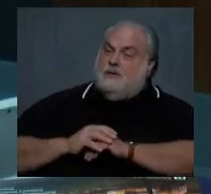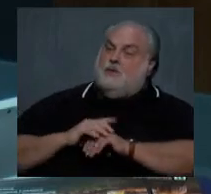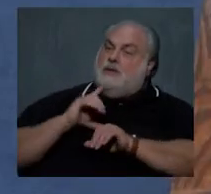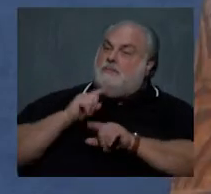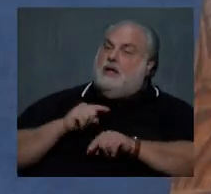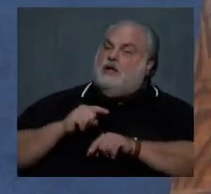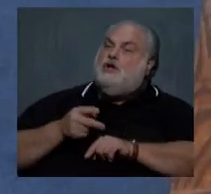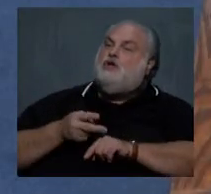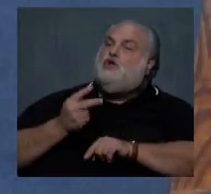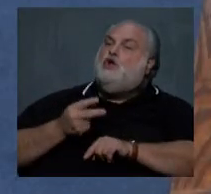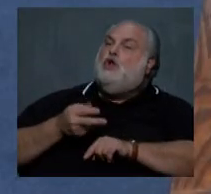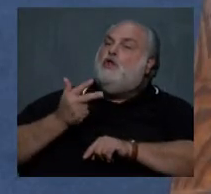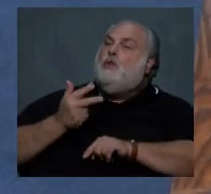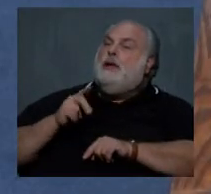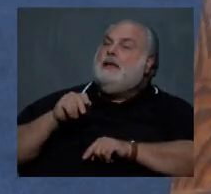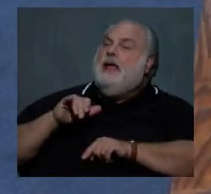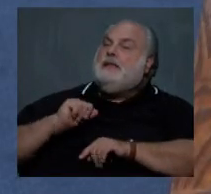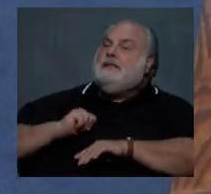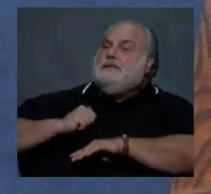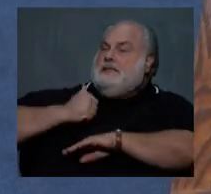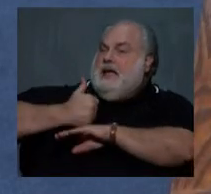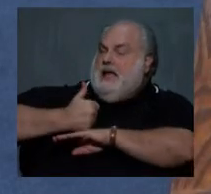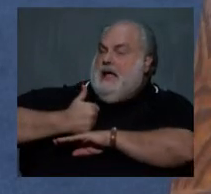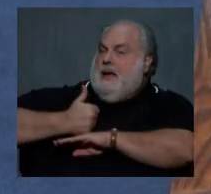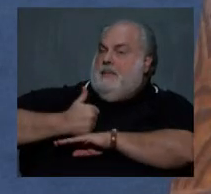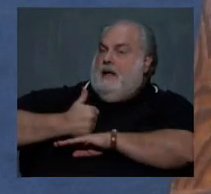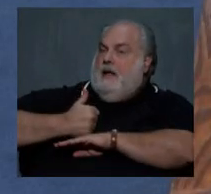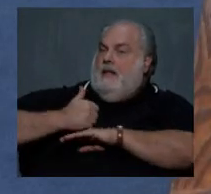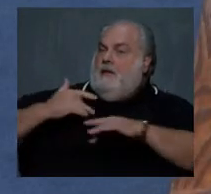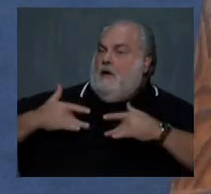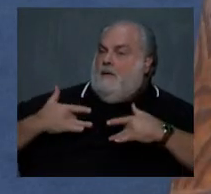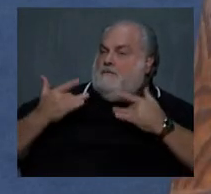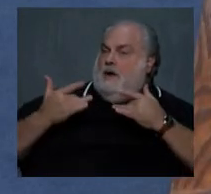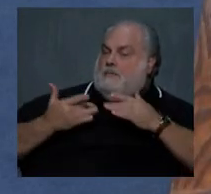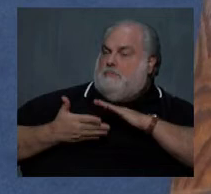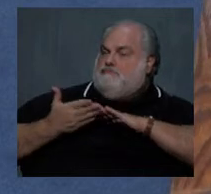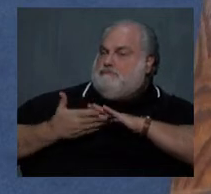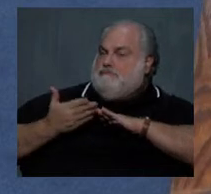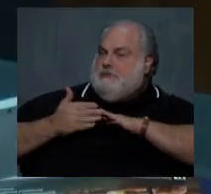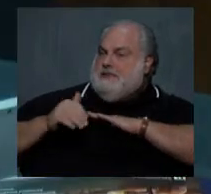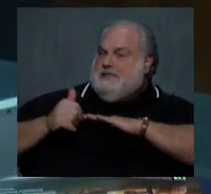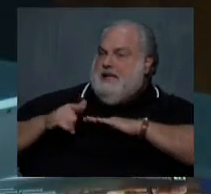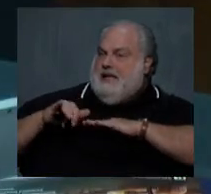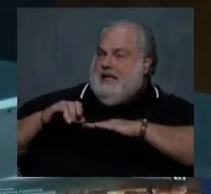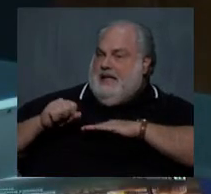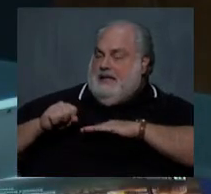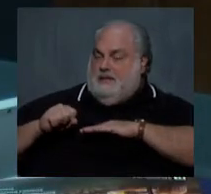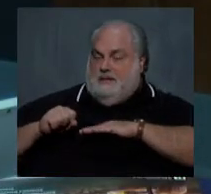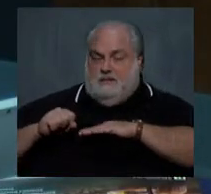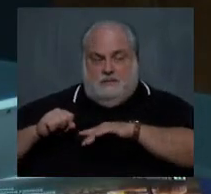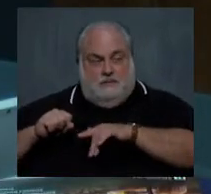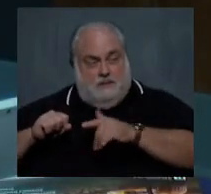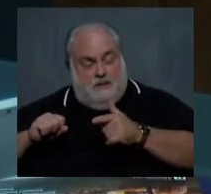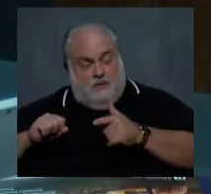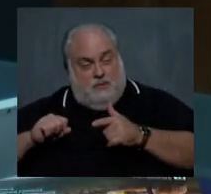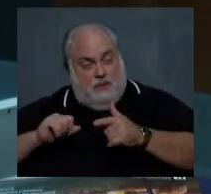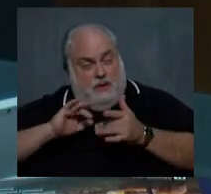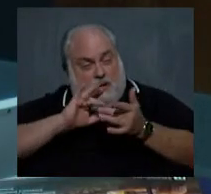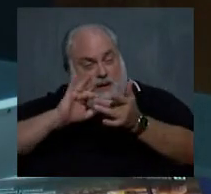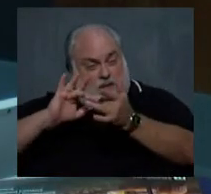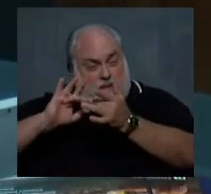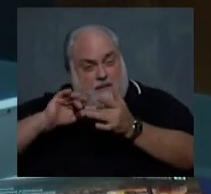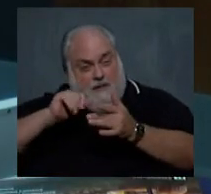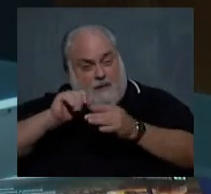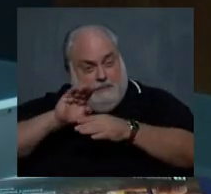It says 2 to 3 days to set up, and then the carnival is gonna run for 10 days. Did we contact the other businesses in that shopping center,